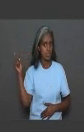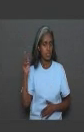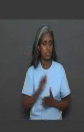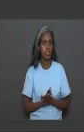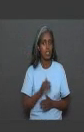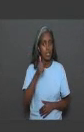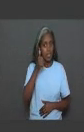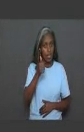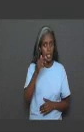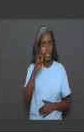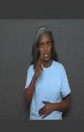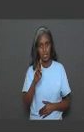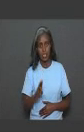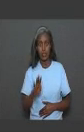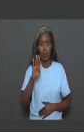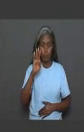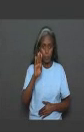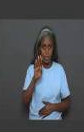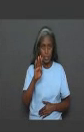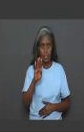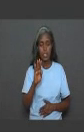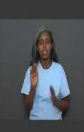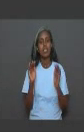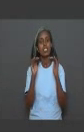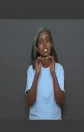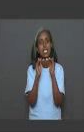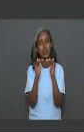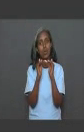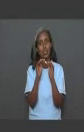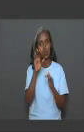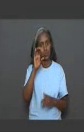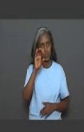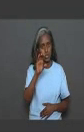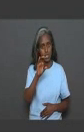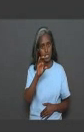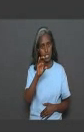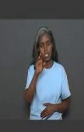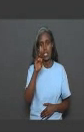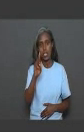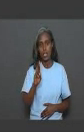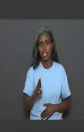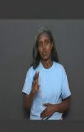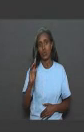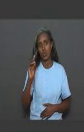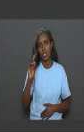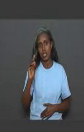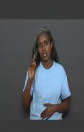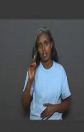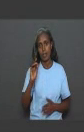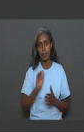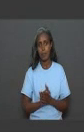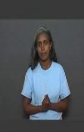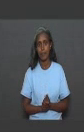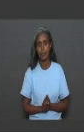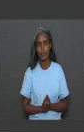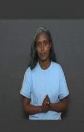this. A ratio B is equal to C ratio